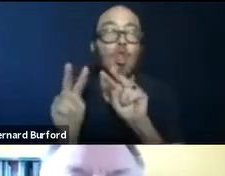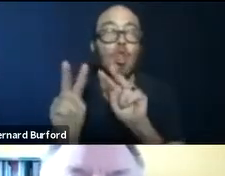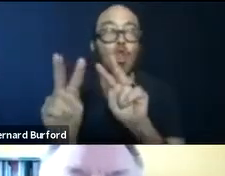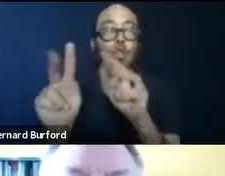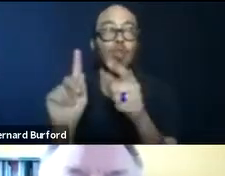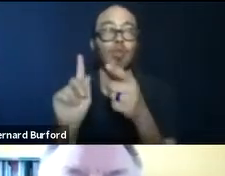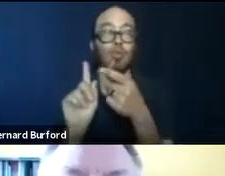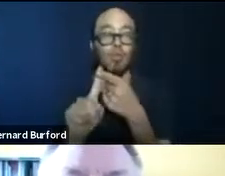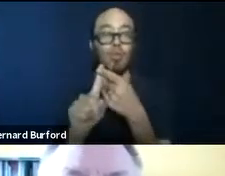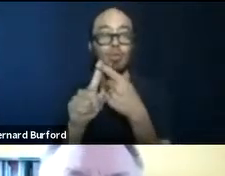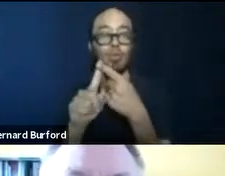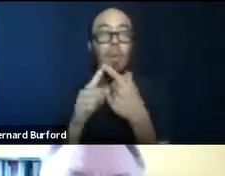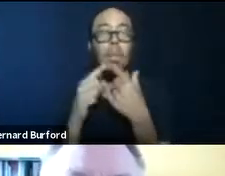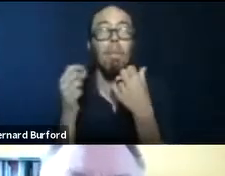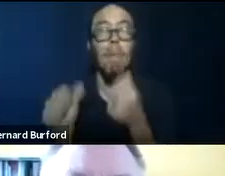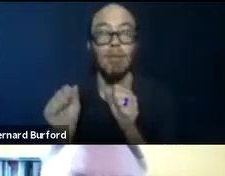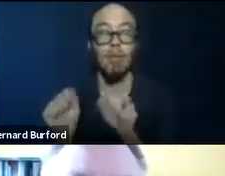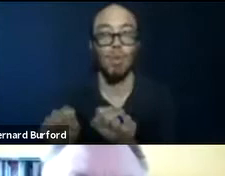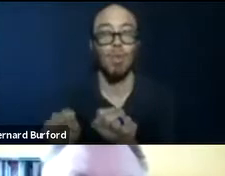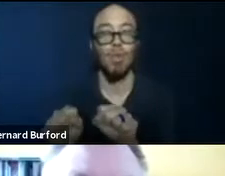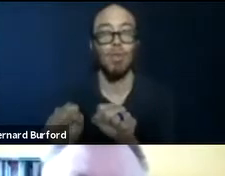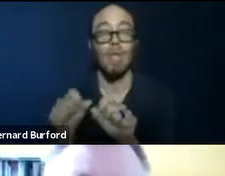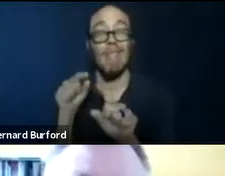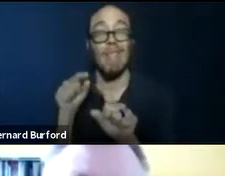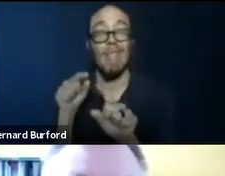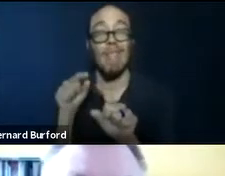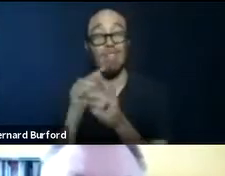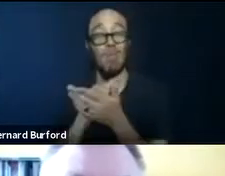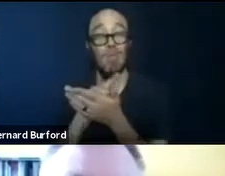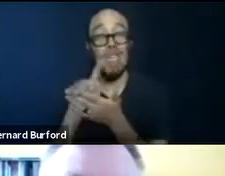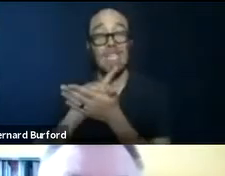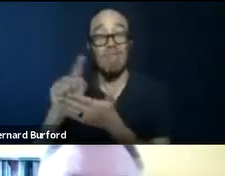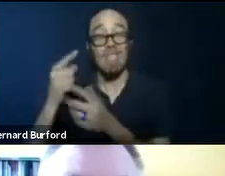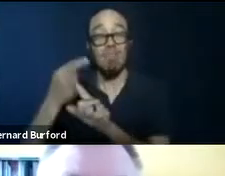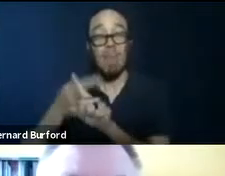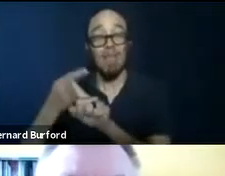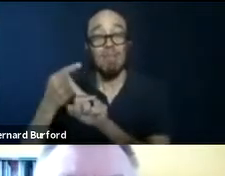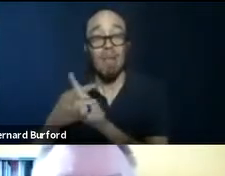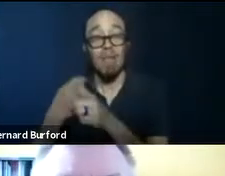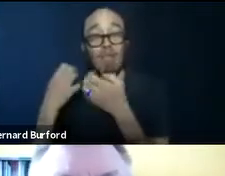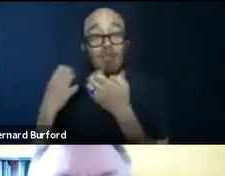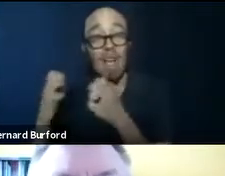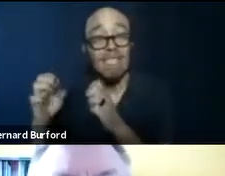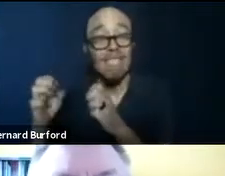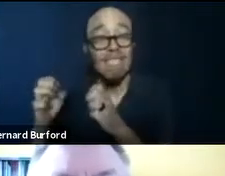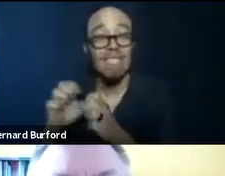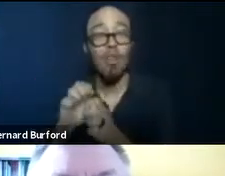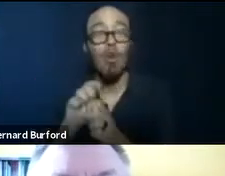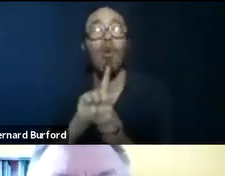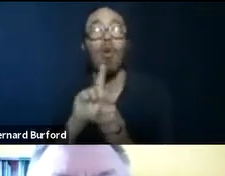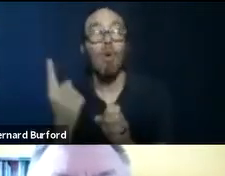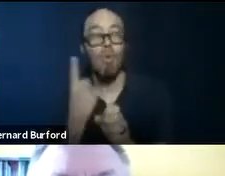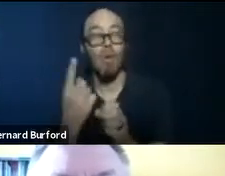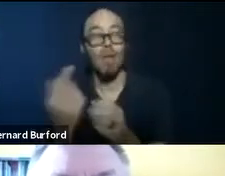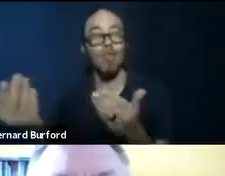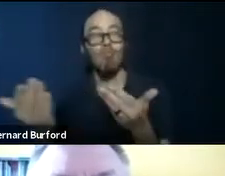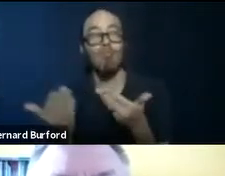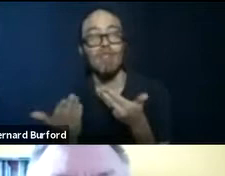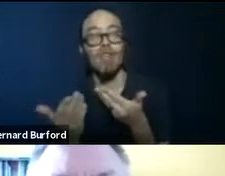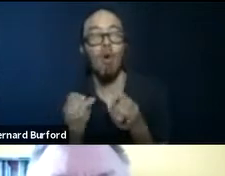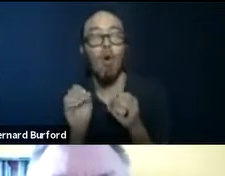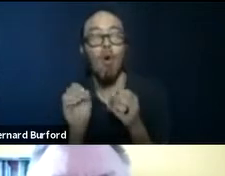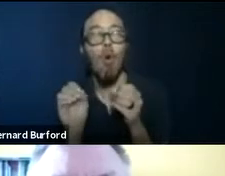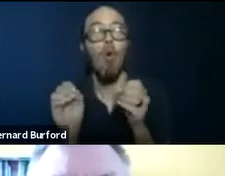forwards. And these weeks and months of crisis also bring unique windows of